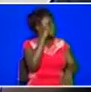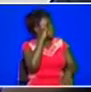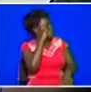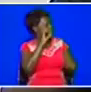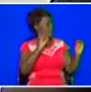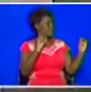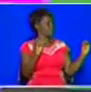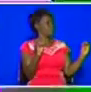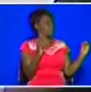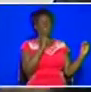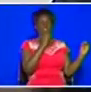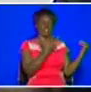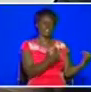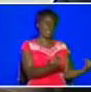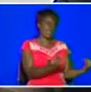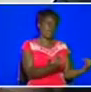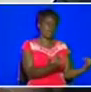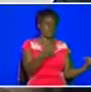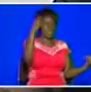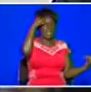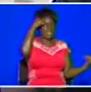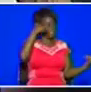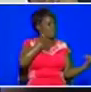Absolutely. Why not? Not now. Because it doesn't make sense.